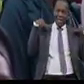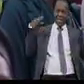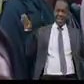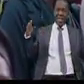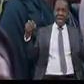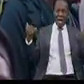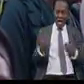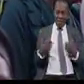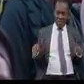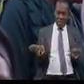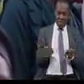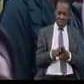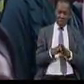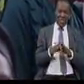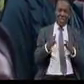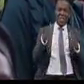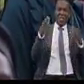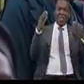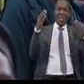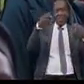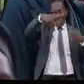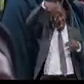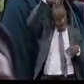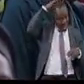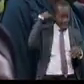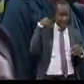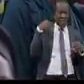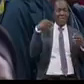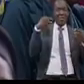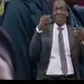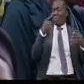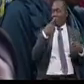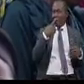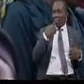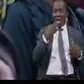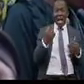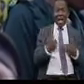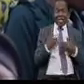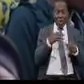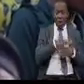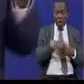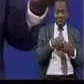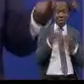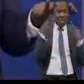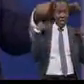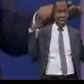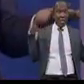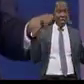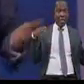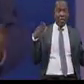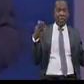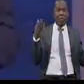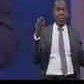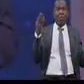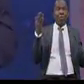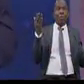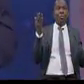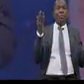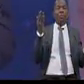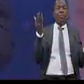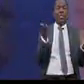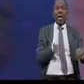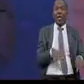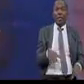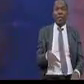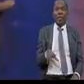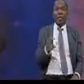all died off? The angels are ministers to those of us who are heirs of